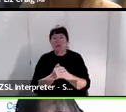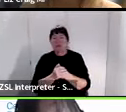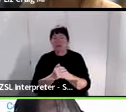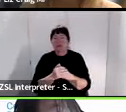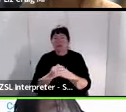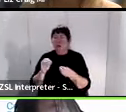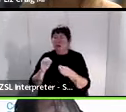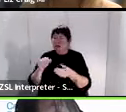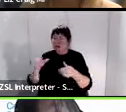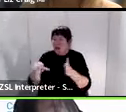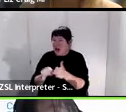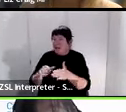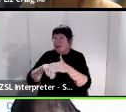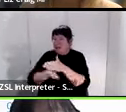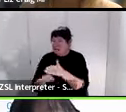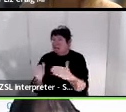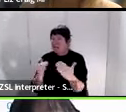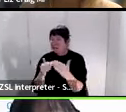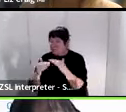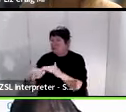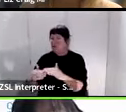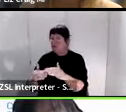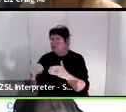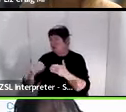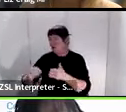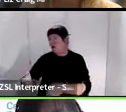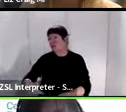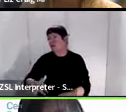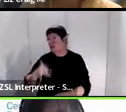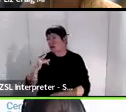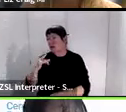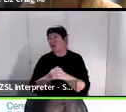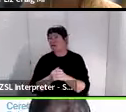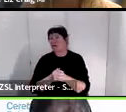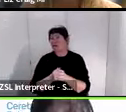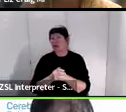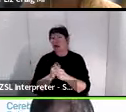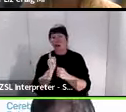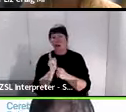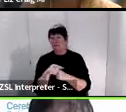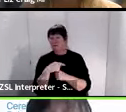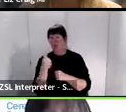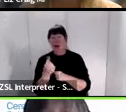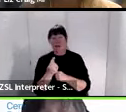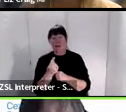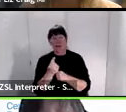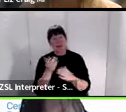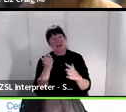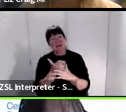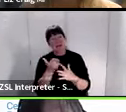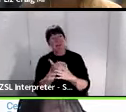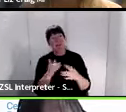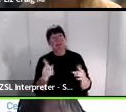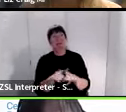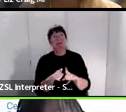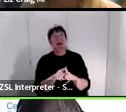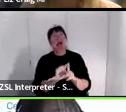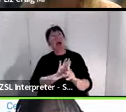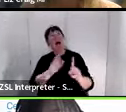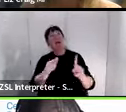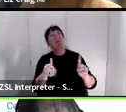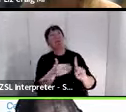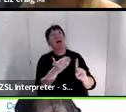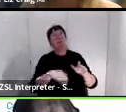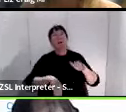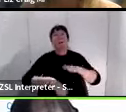life. For us, accessibility is a pathway to citizenship. I could tell you 1,000,001 heartbreaking